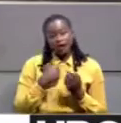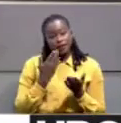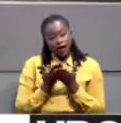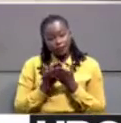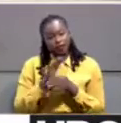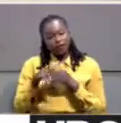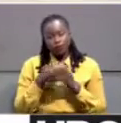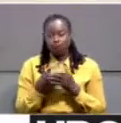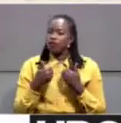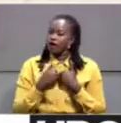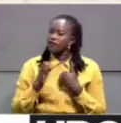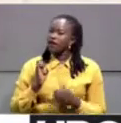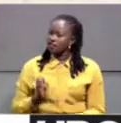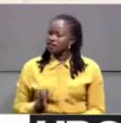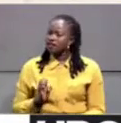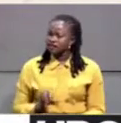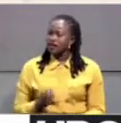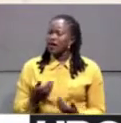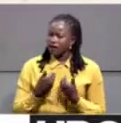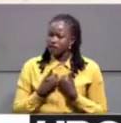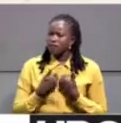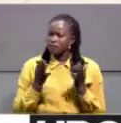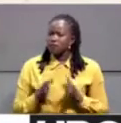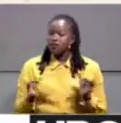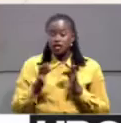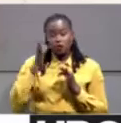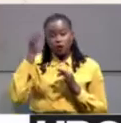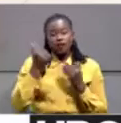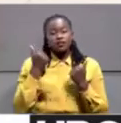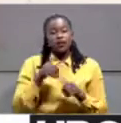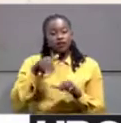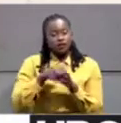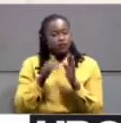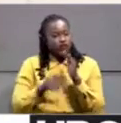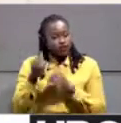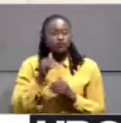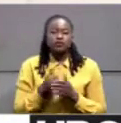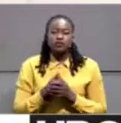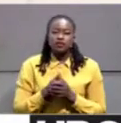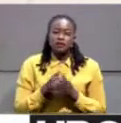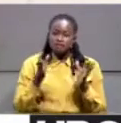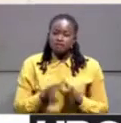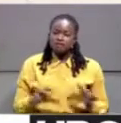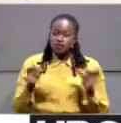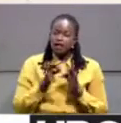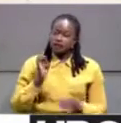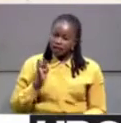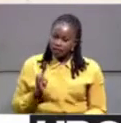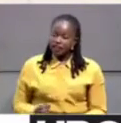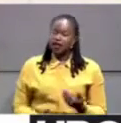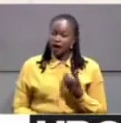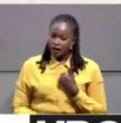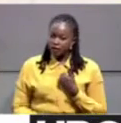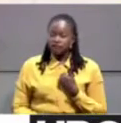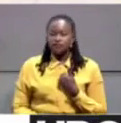ethics, because now they belong to a profession, so they should emphasize ethics. They should not take away